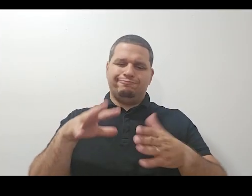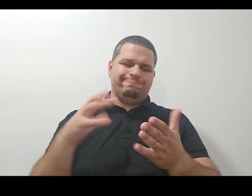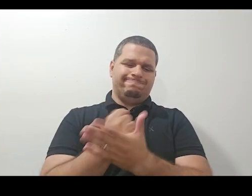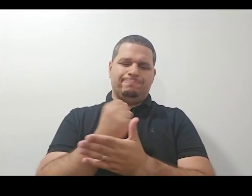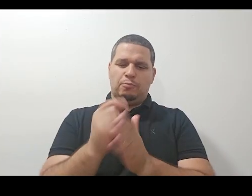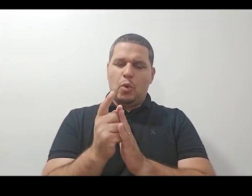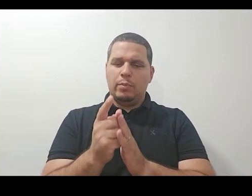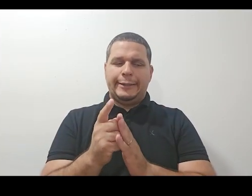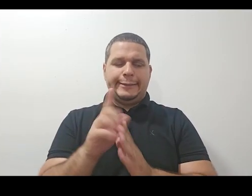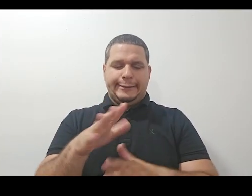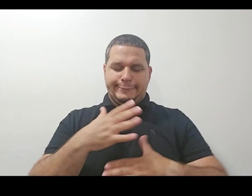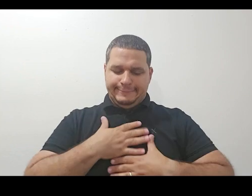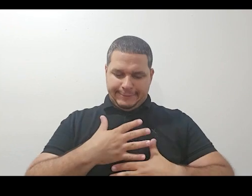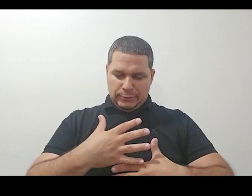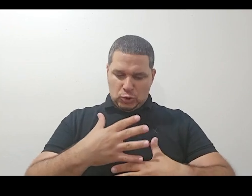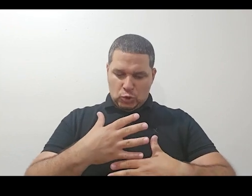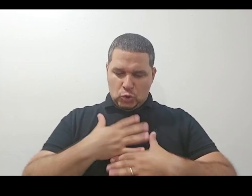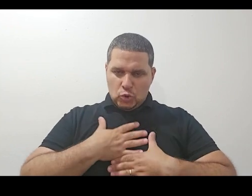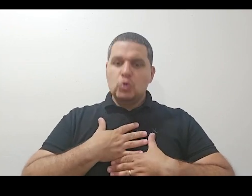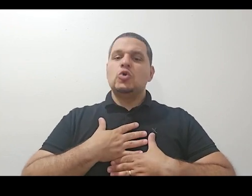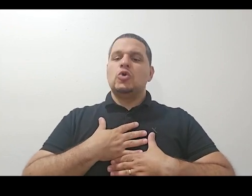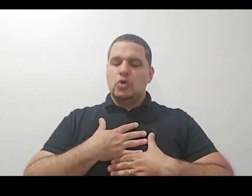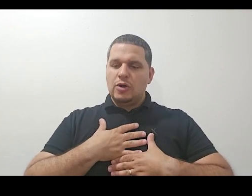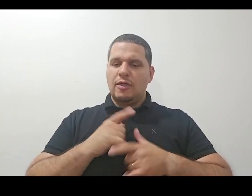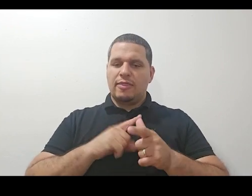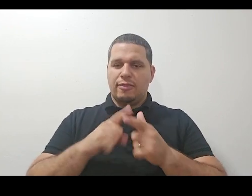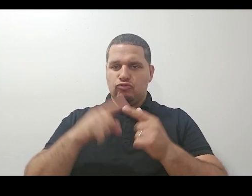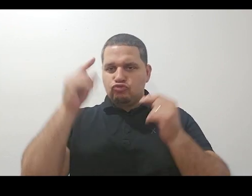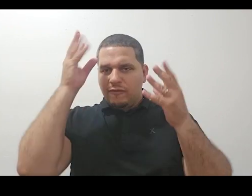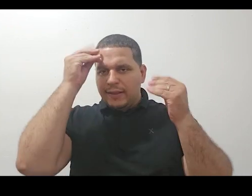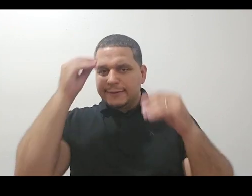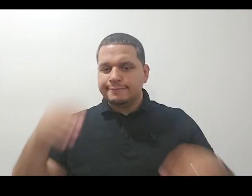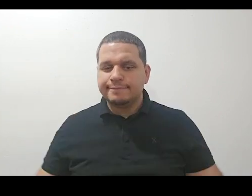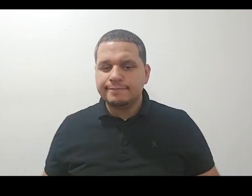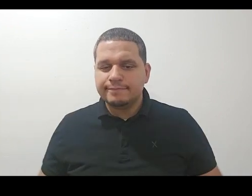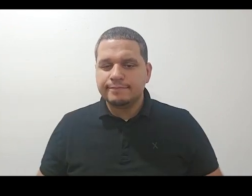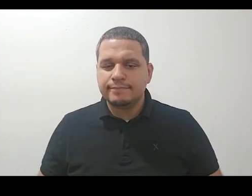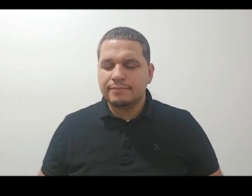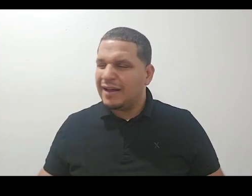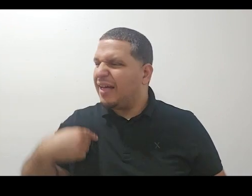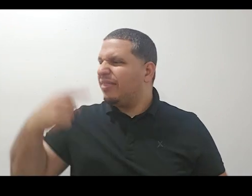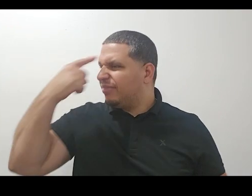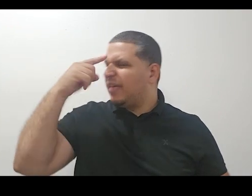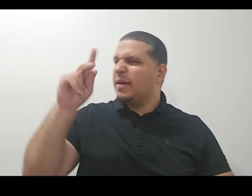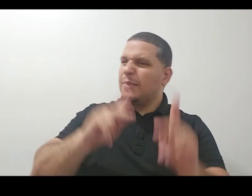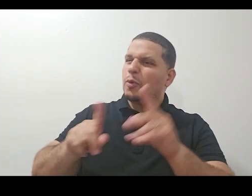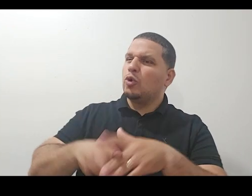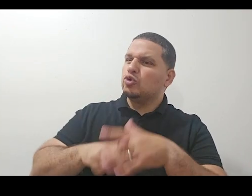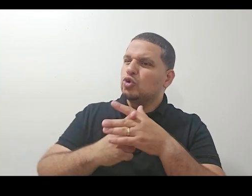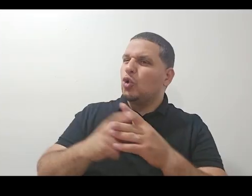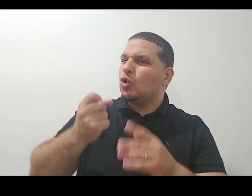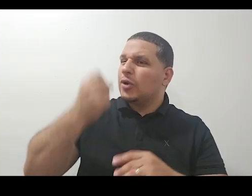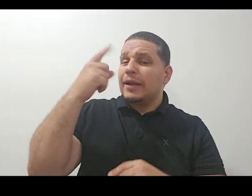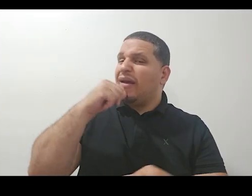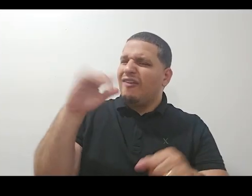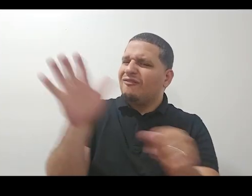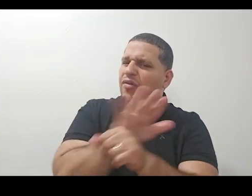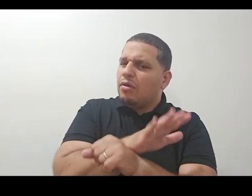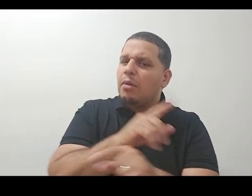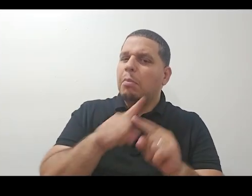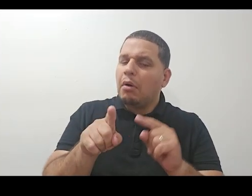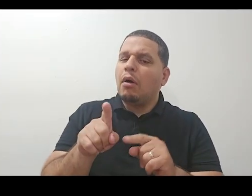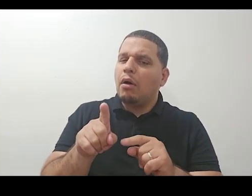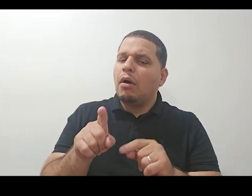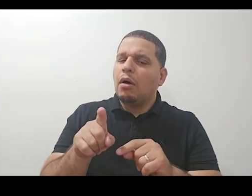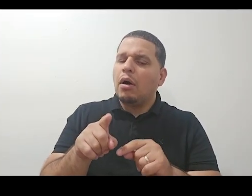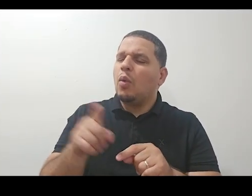to take a moment, take a deep breath, and reflect. George, no, I think people are starting to get it, but not